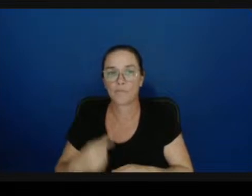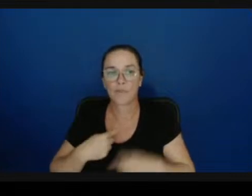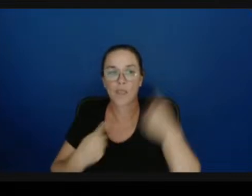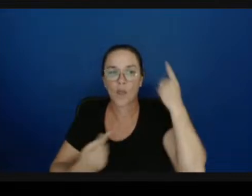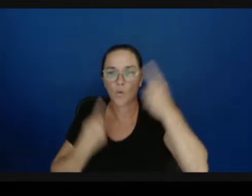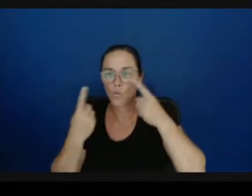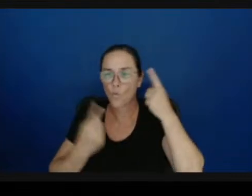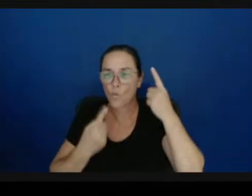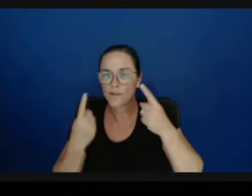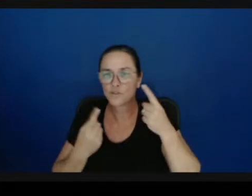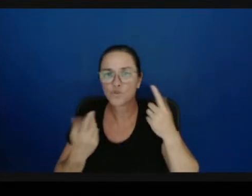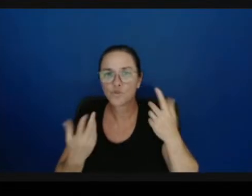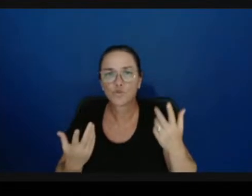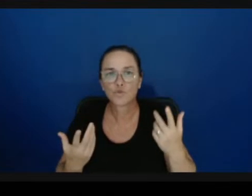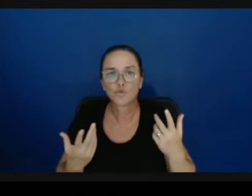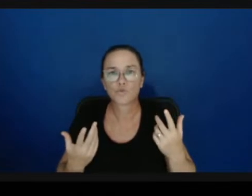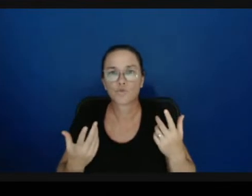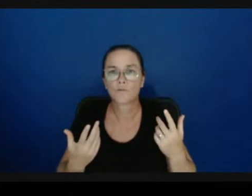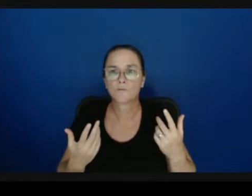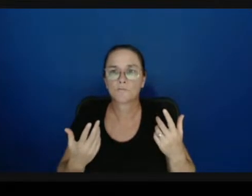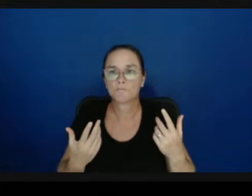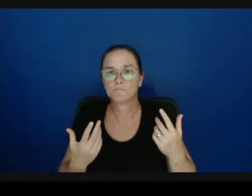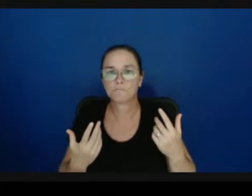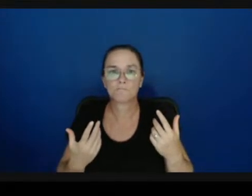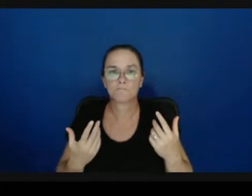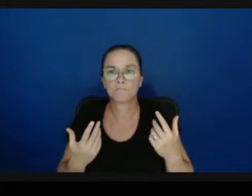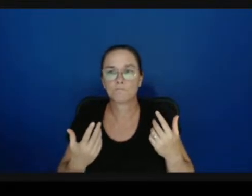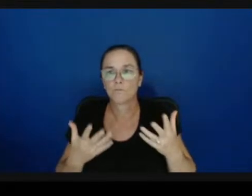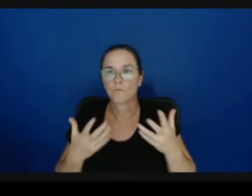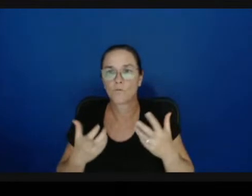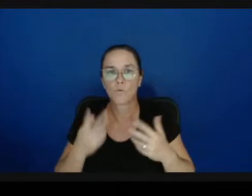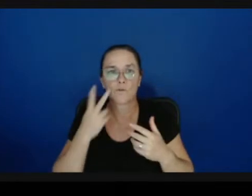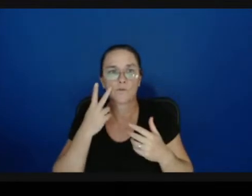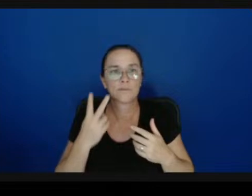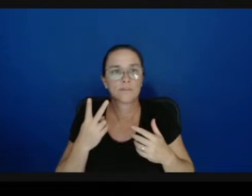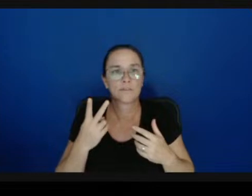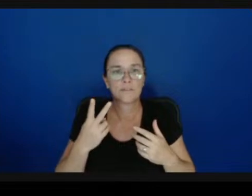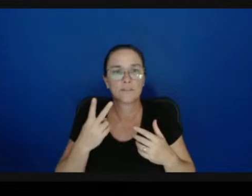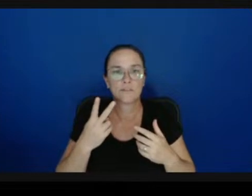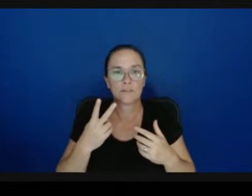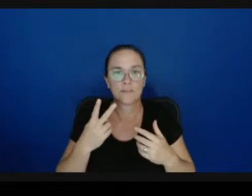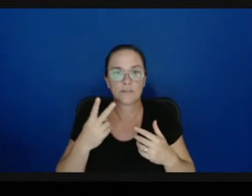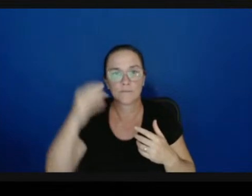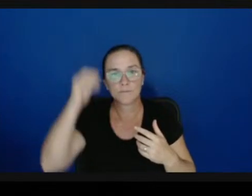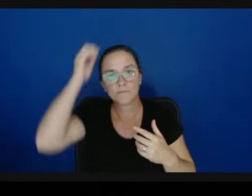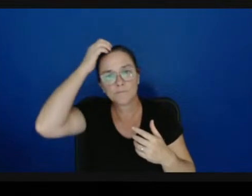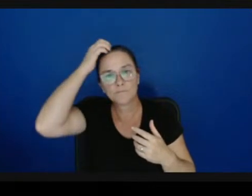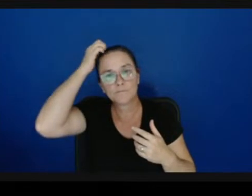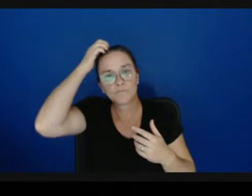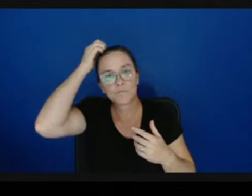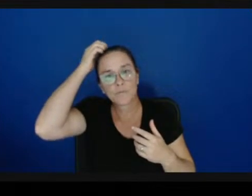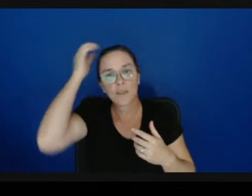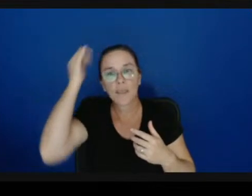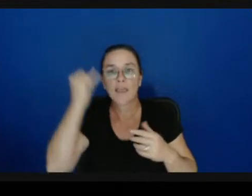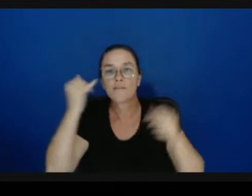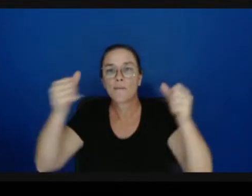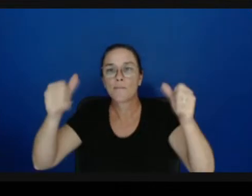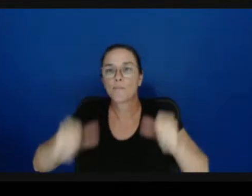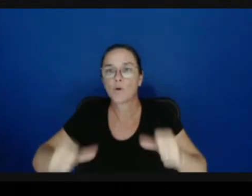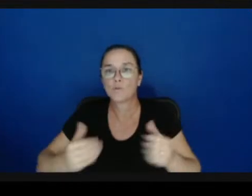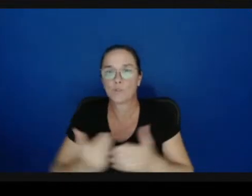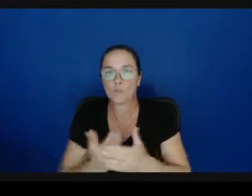jump ahead here to this slide and see if by chance they've posted a new